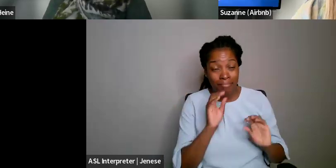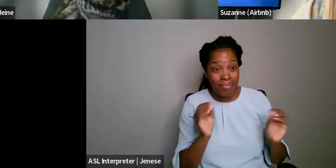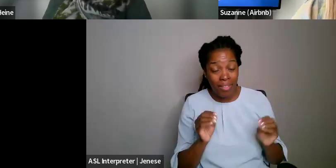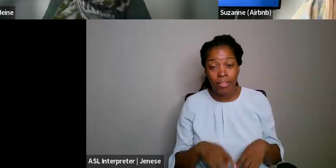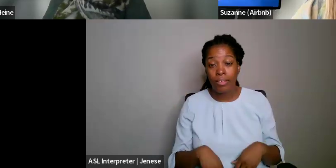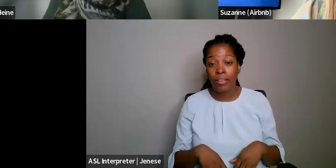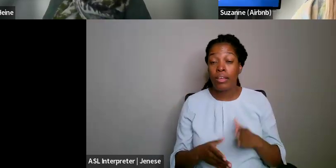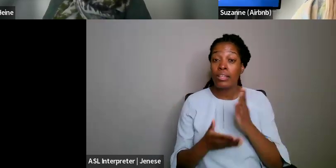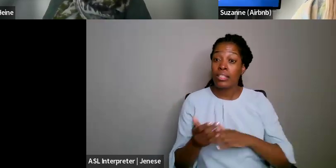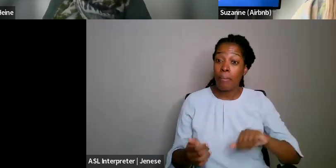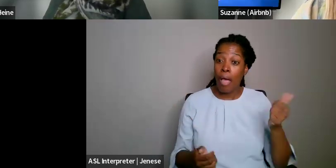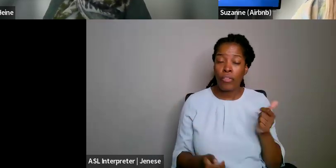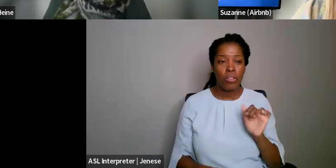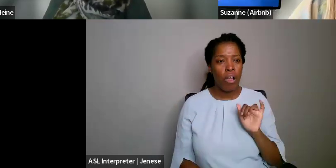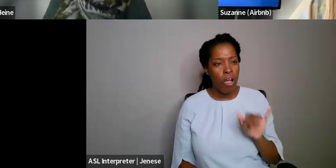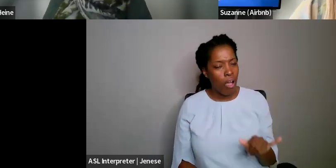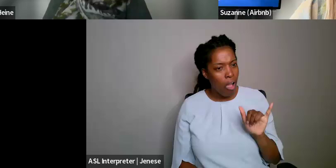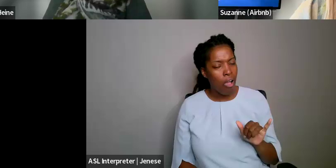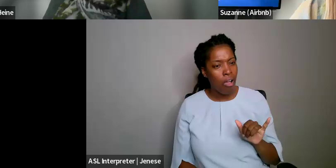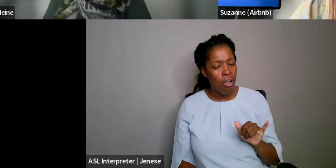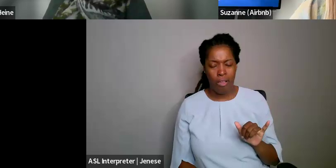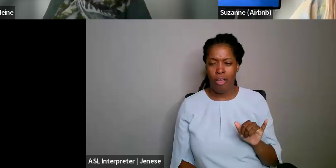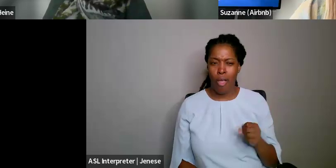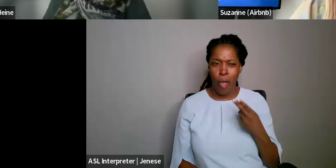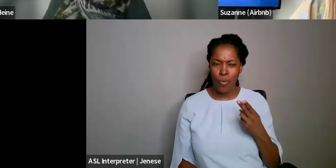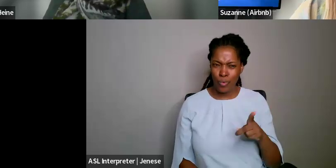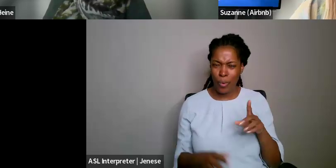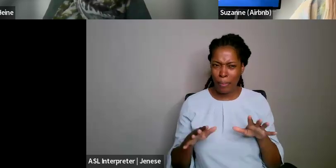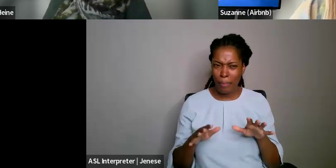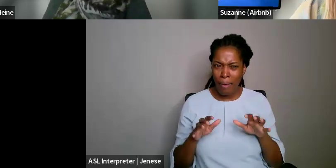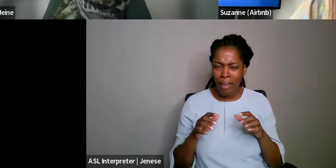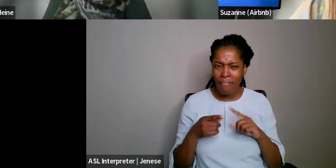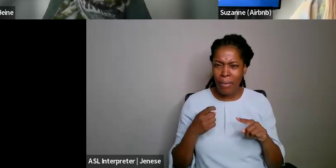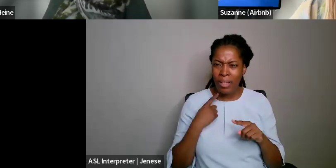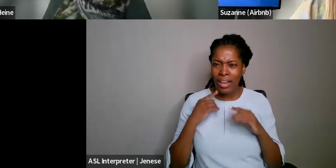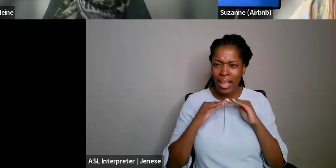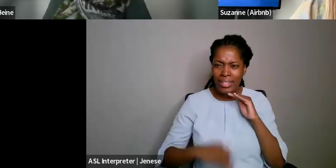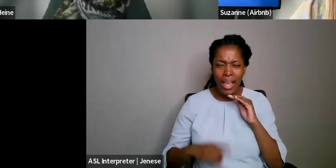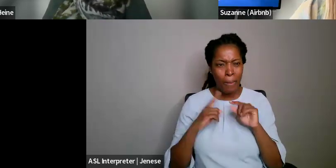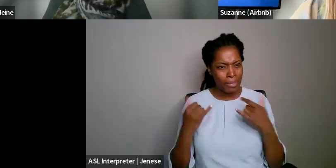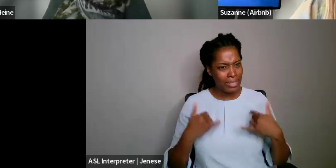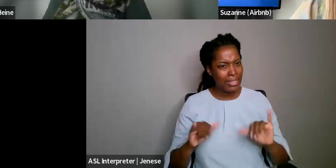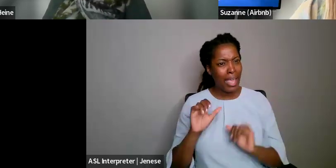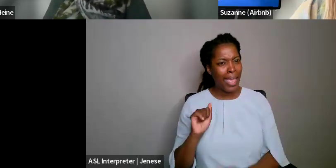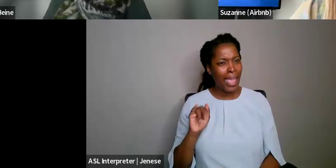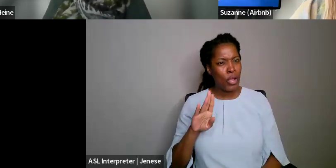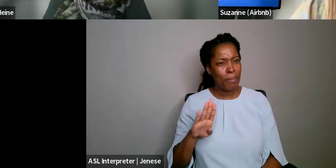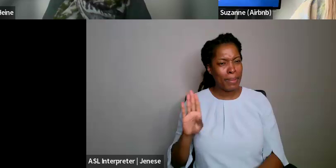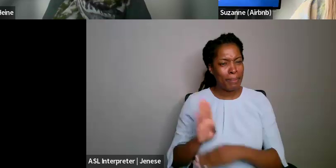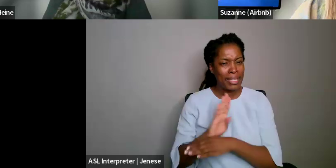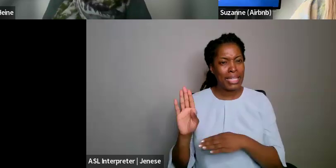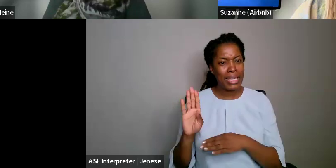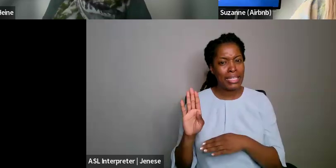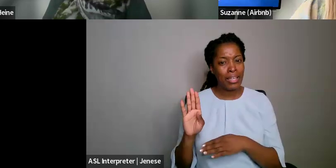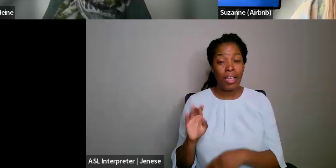like flabbergasted that here you are, paralyzed from the neck down and able to host. And then they just want to stand and or sit